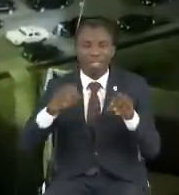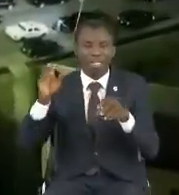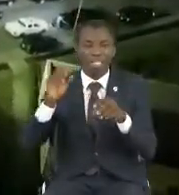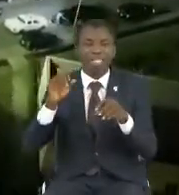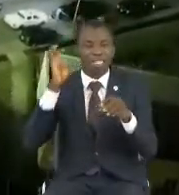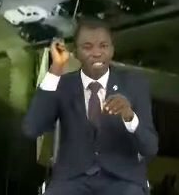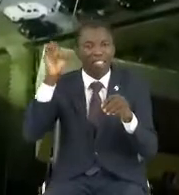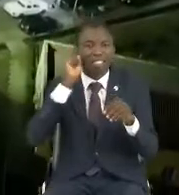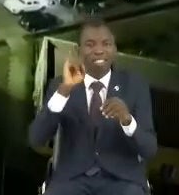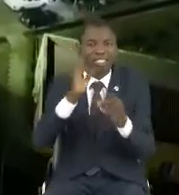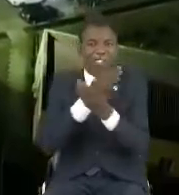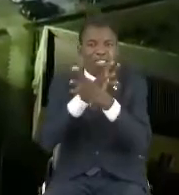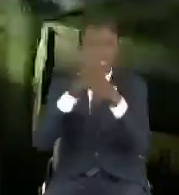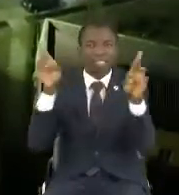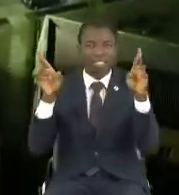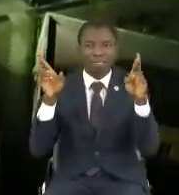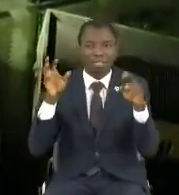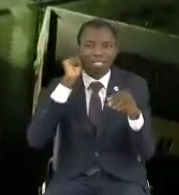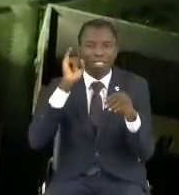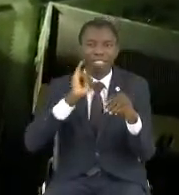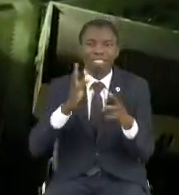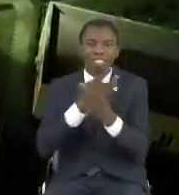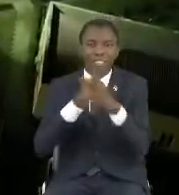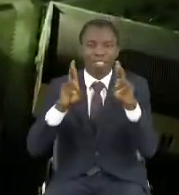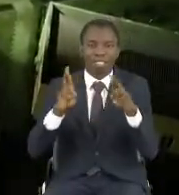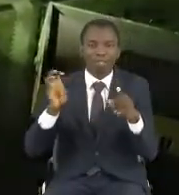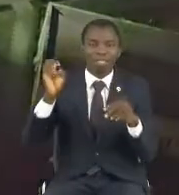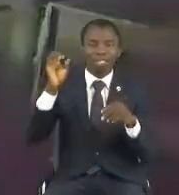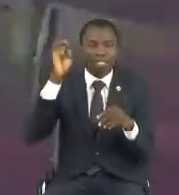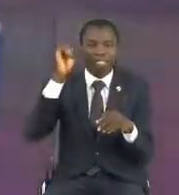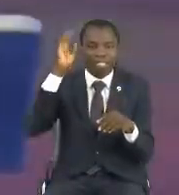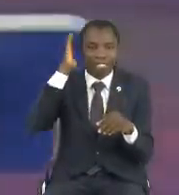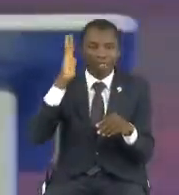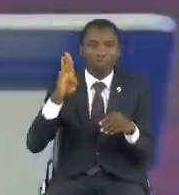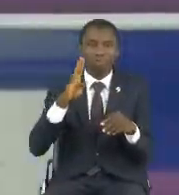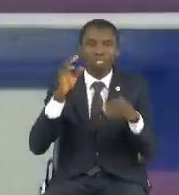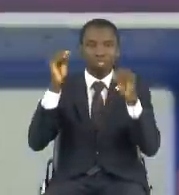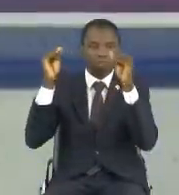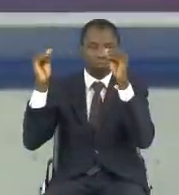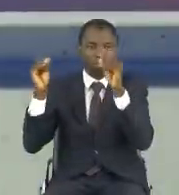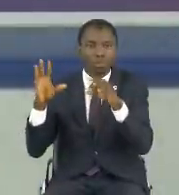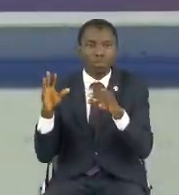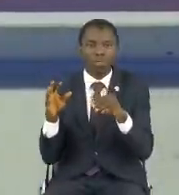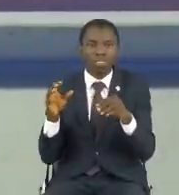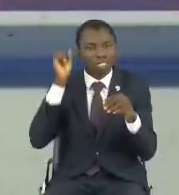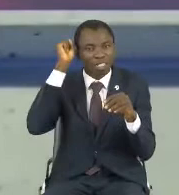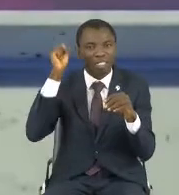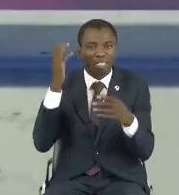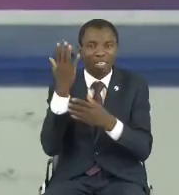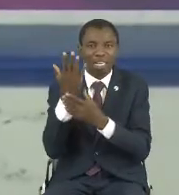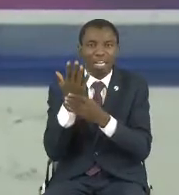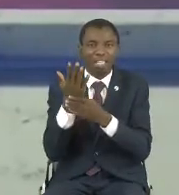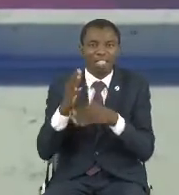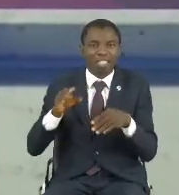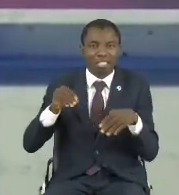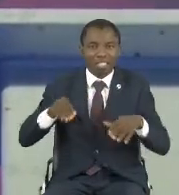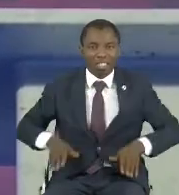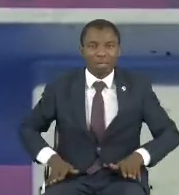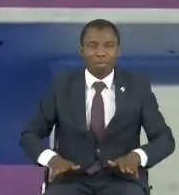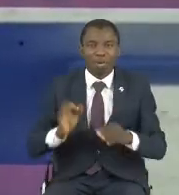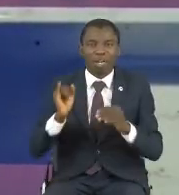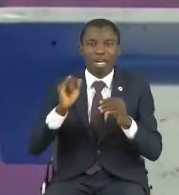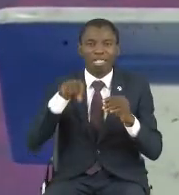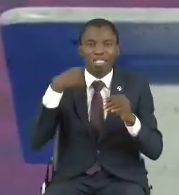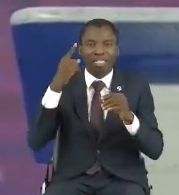redeemed. He's redeemed. He will now put his hands in the pocket and he will say, I